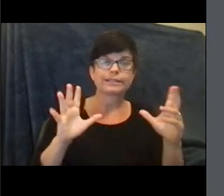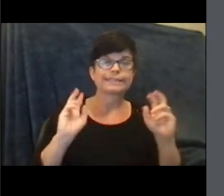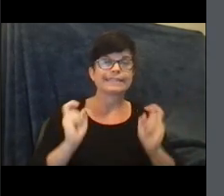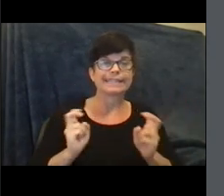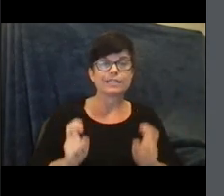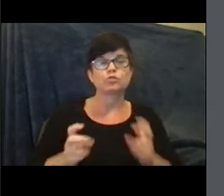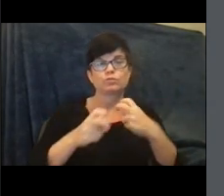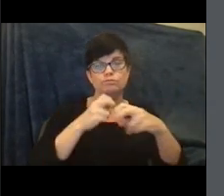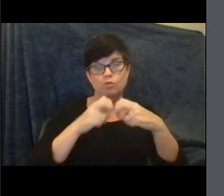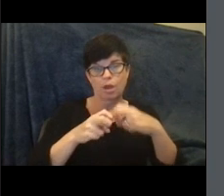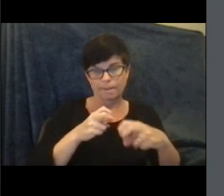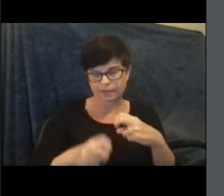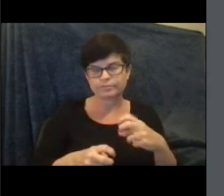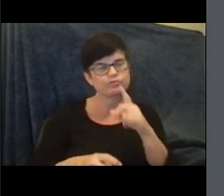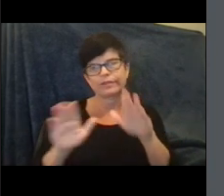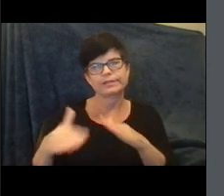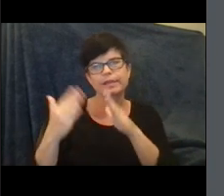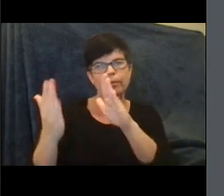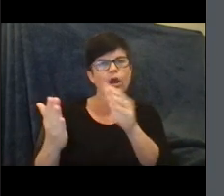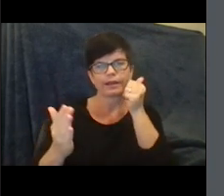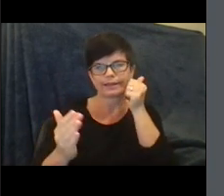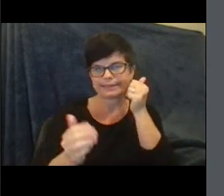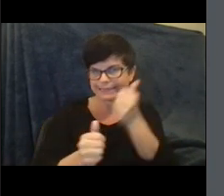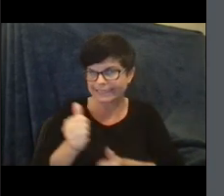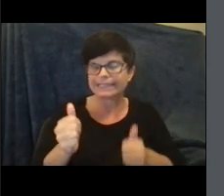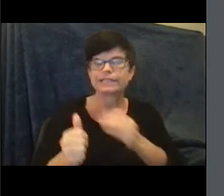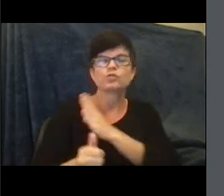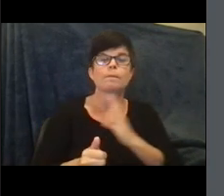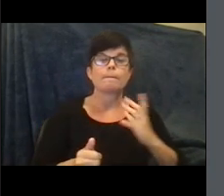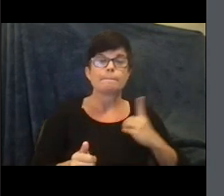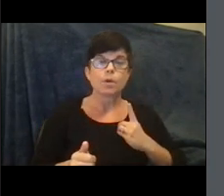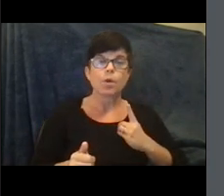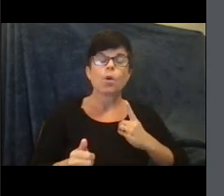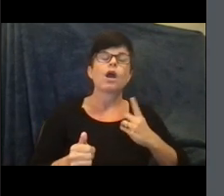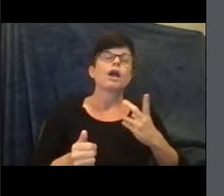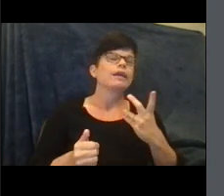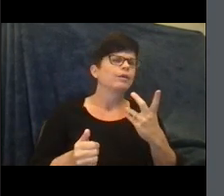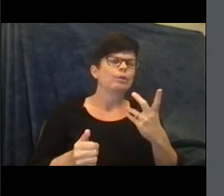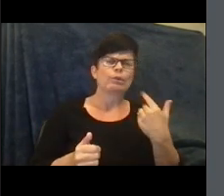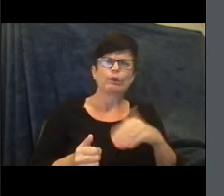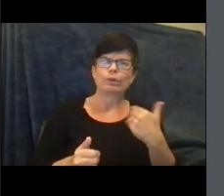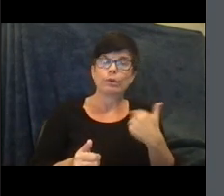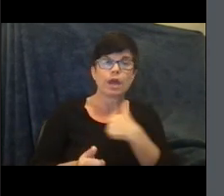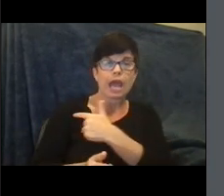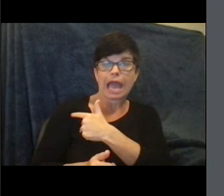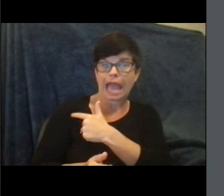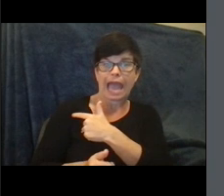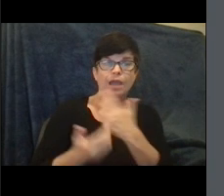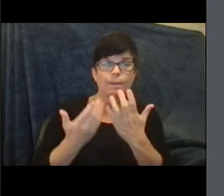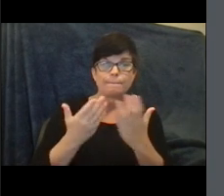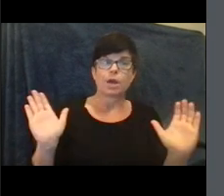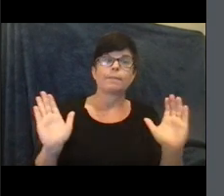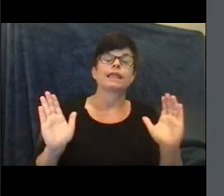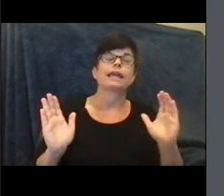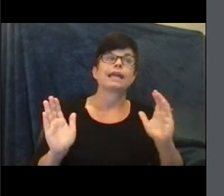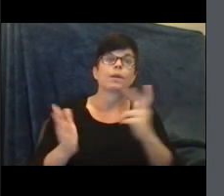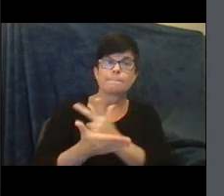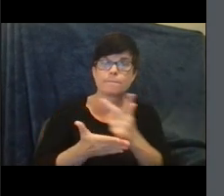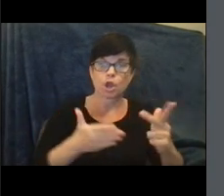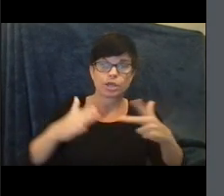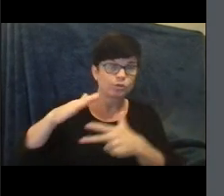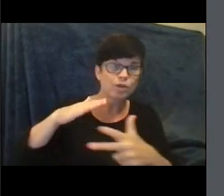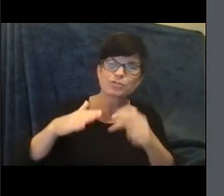brought up every board meeting, pretty much, about how busy our parking garage is, especially the public portion. there's just not